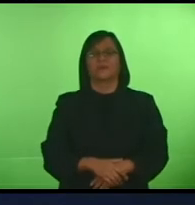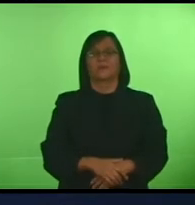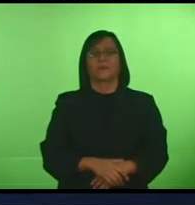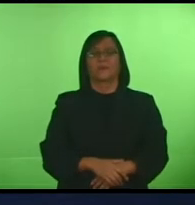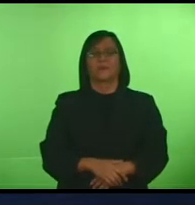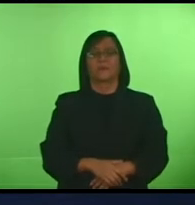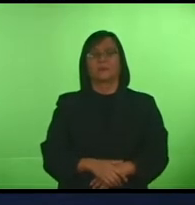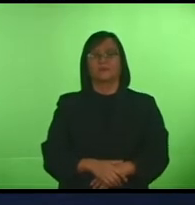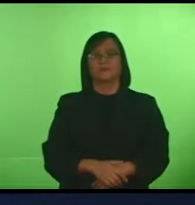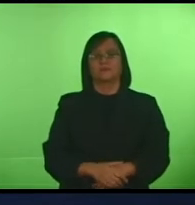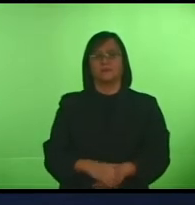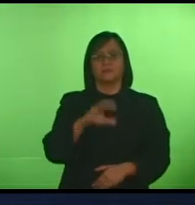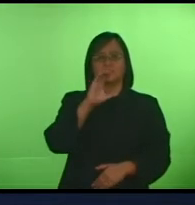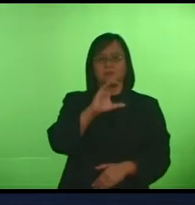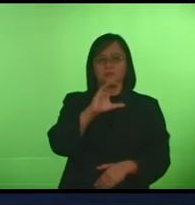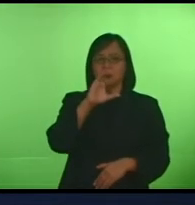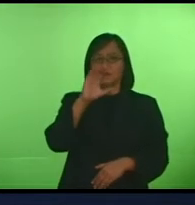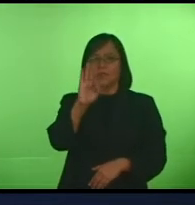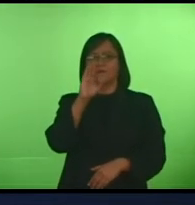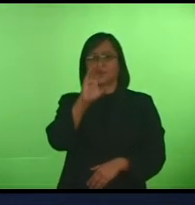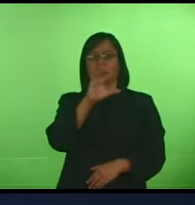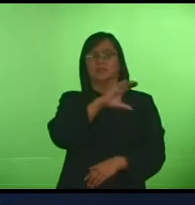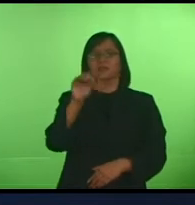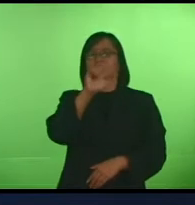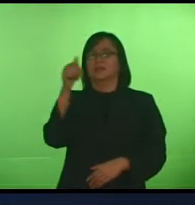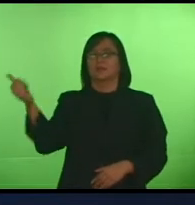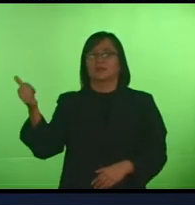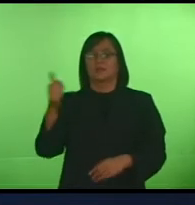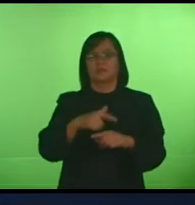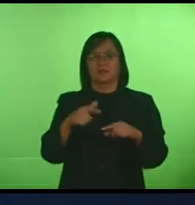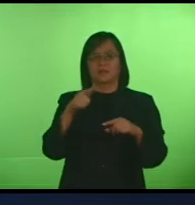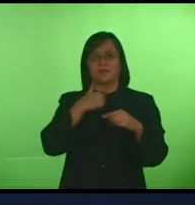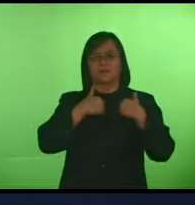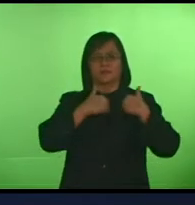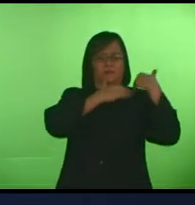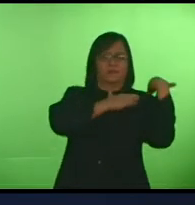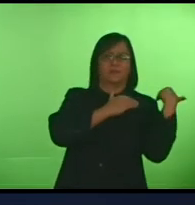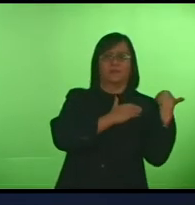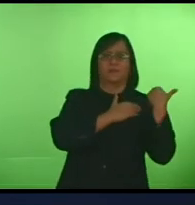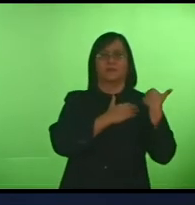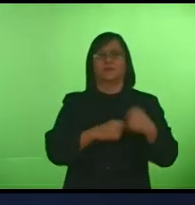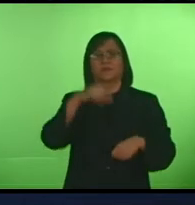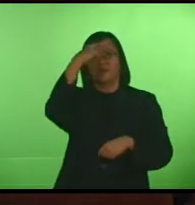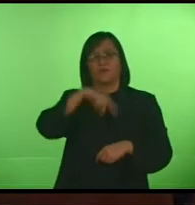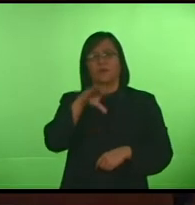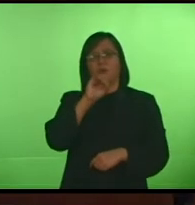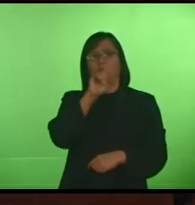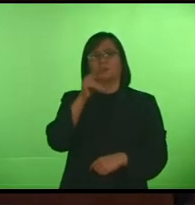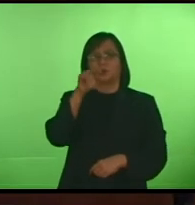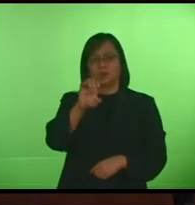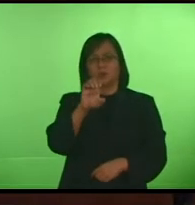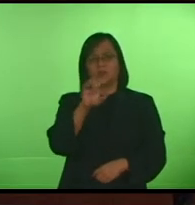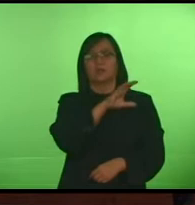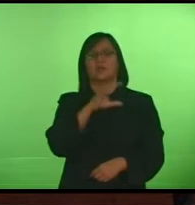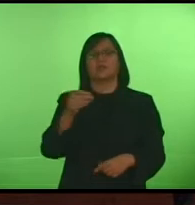CFC and a few other substances are responsible for ozone depletion. Explain what CFC is and